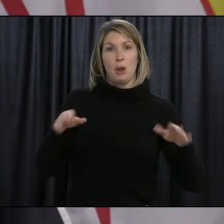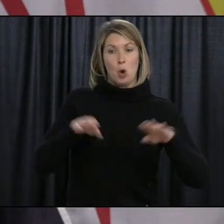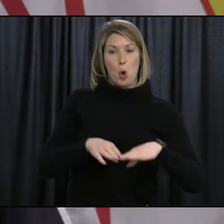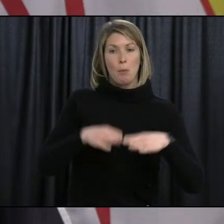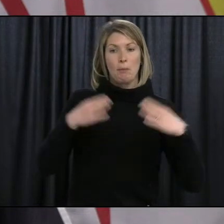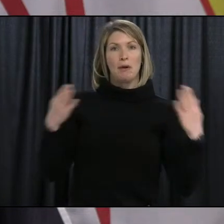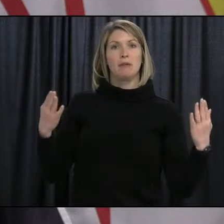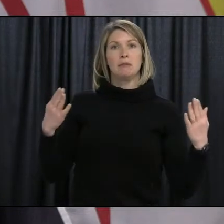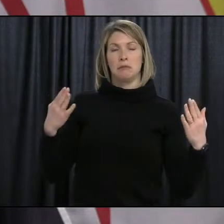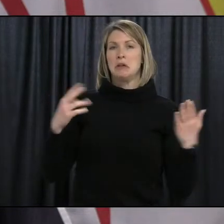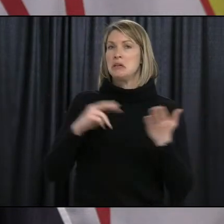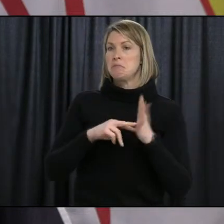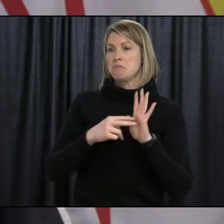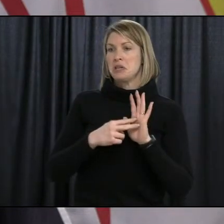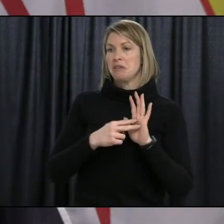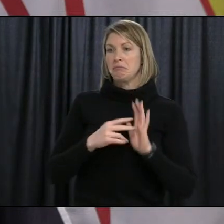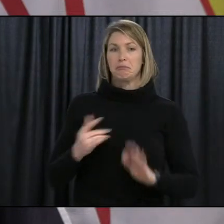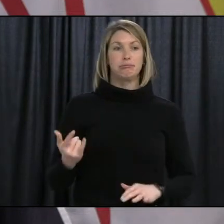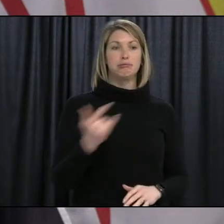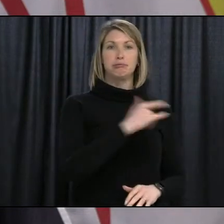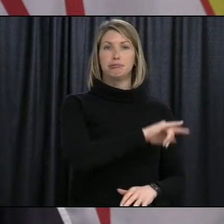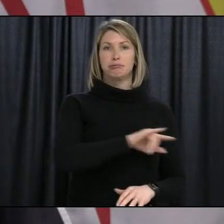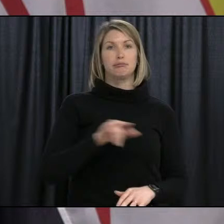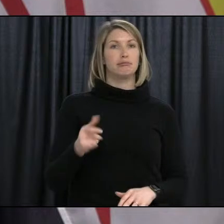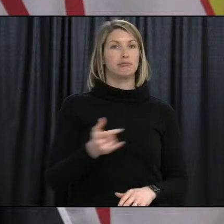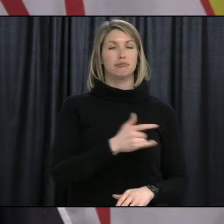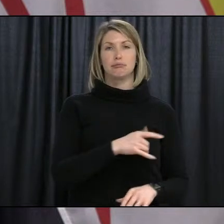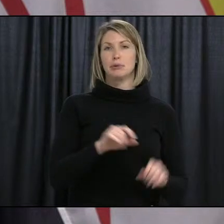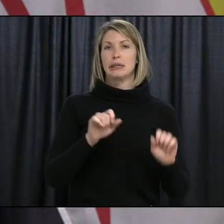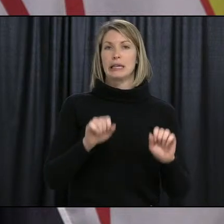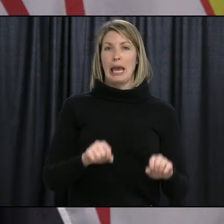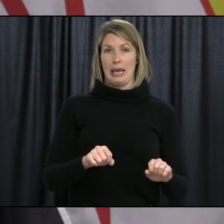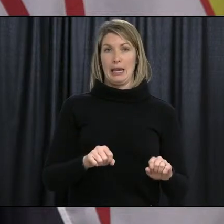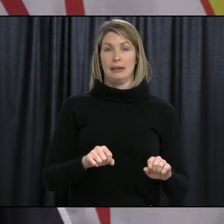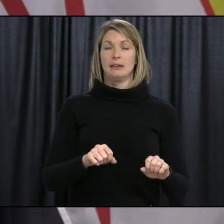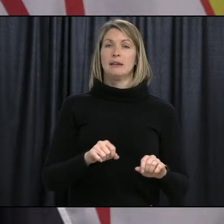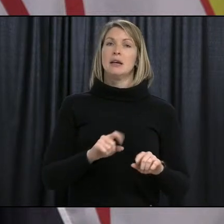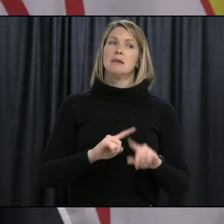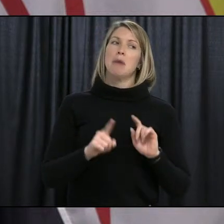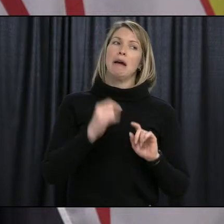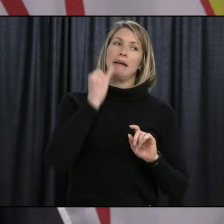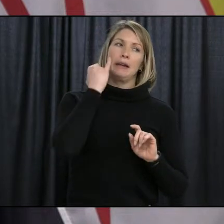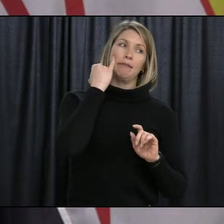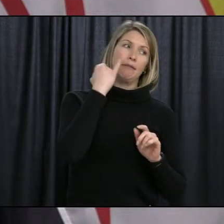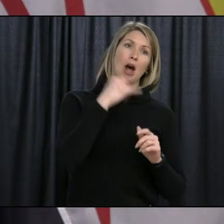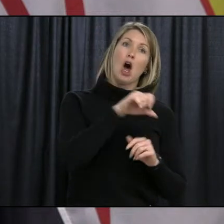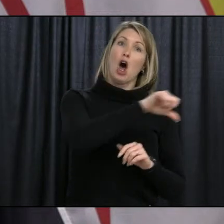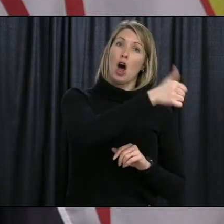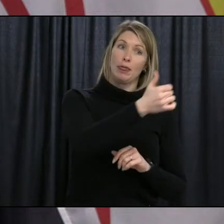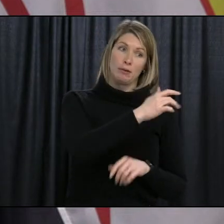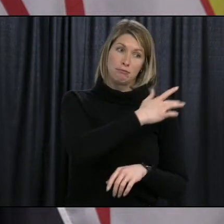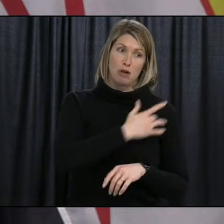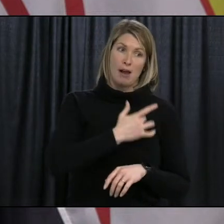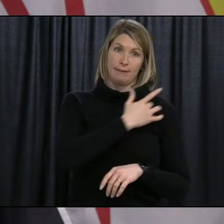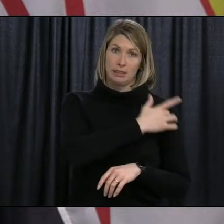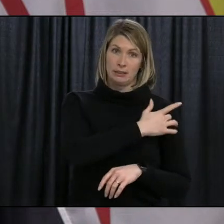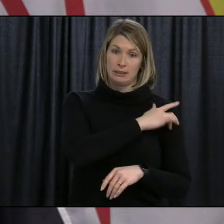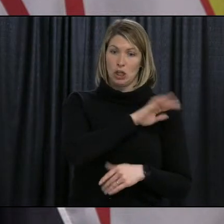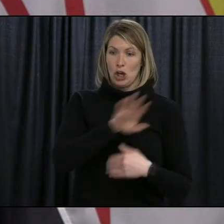will be able to happen throughout the Atlantic bubble, and it will be people who are coming from outside of the Atlantic provinces who will have to